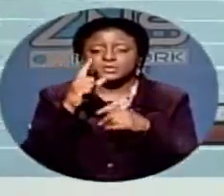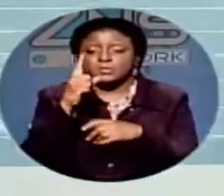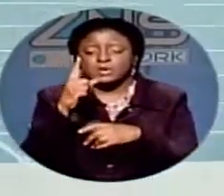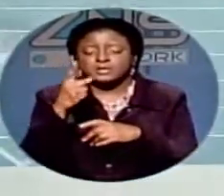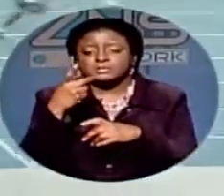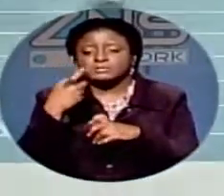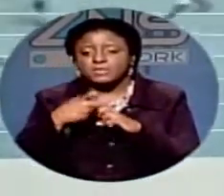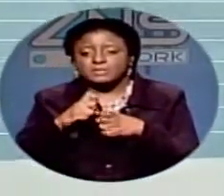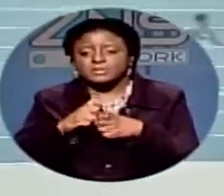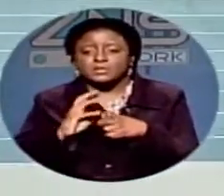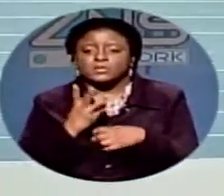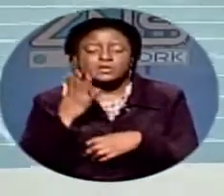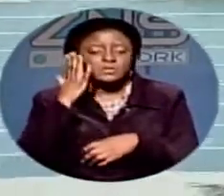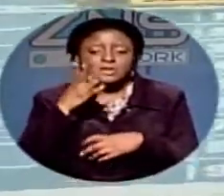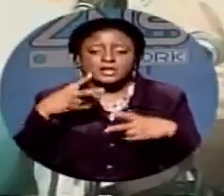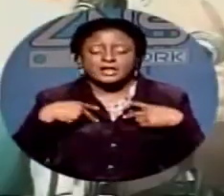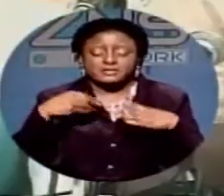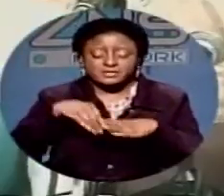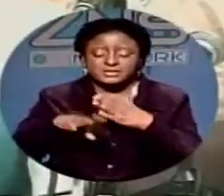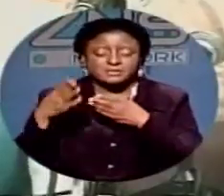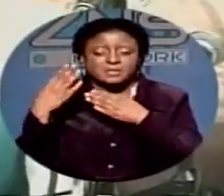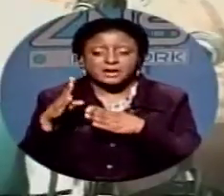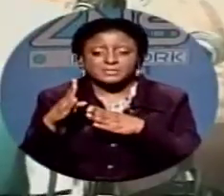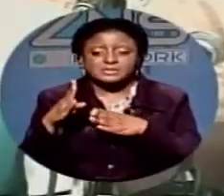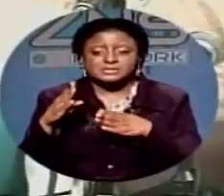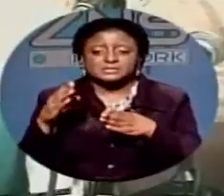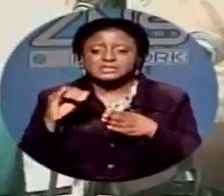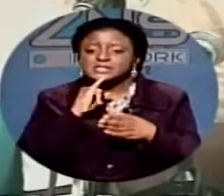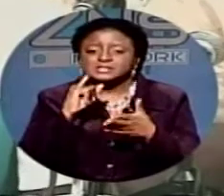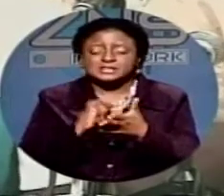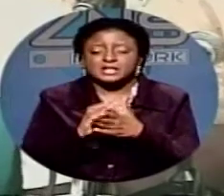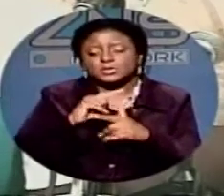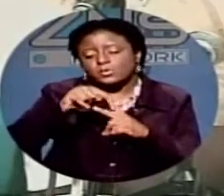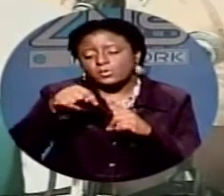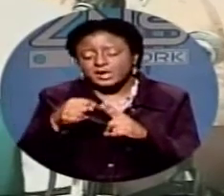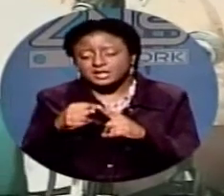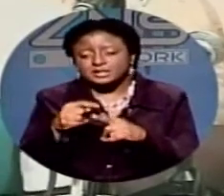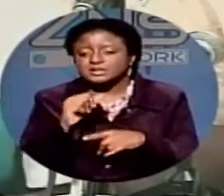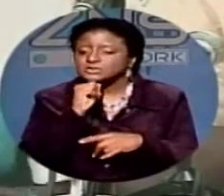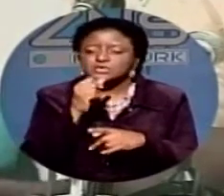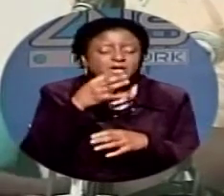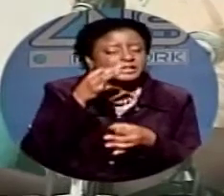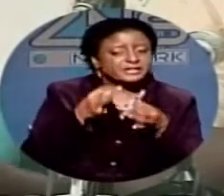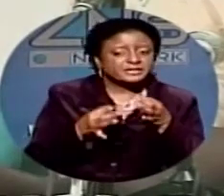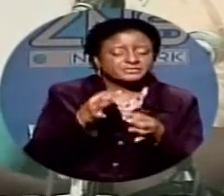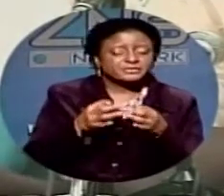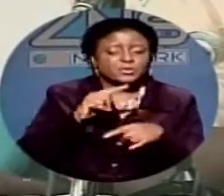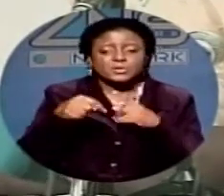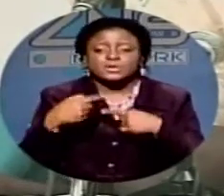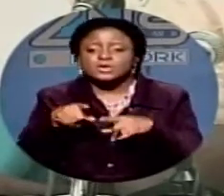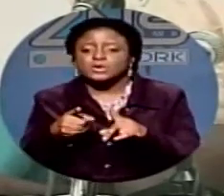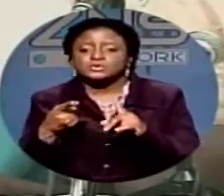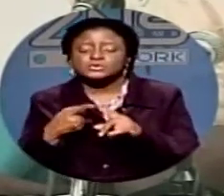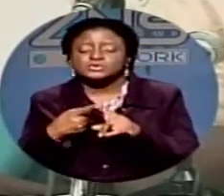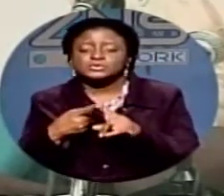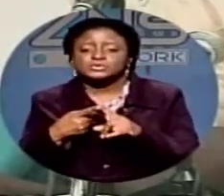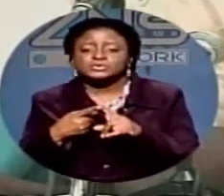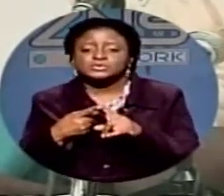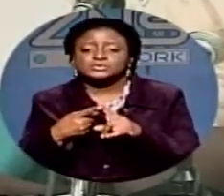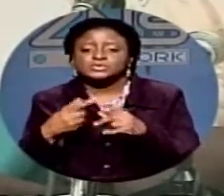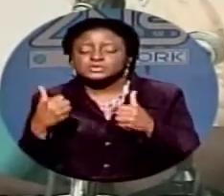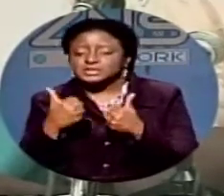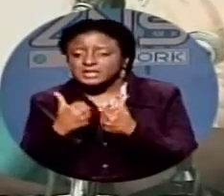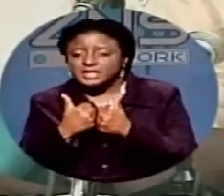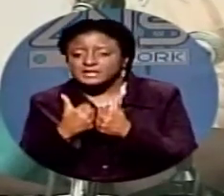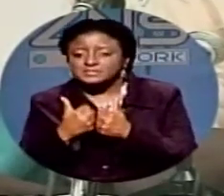to have in the Bahamas very soon is that when, not if, when we go to an Olympic Games or World Championships and we do not come back with a